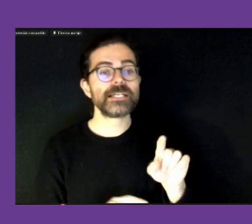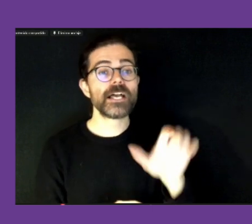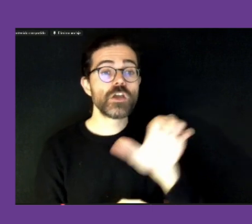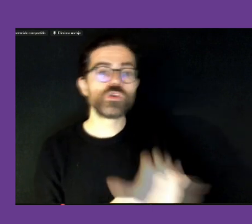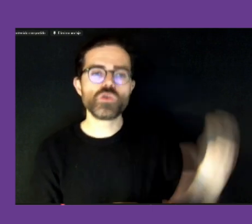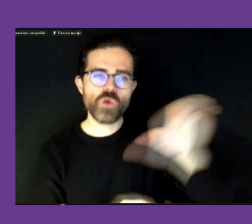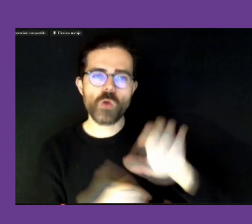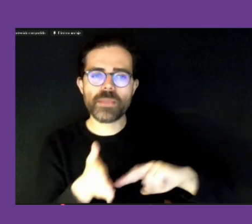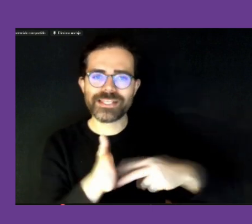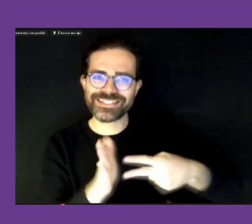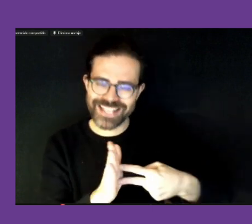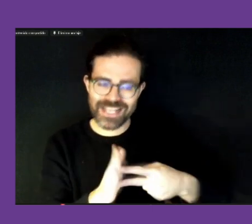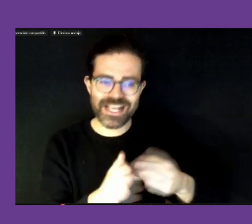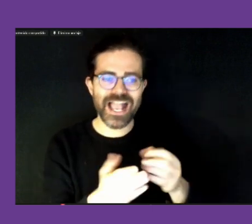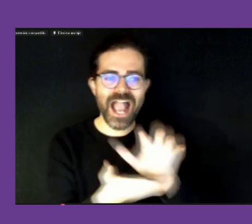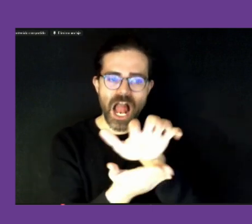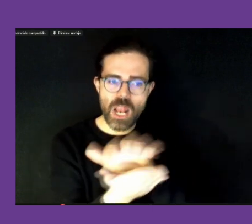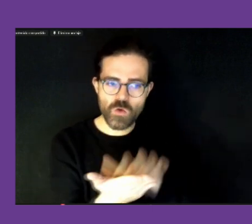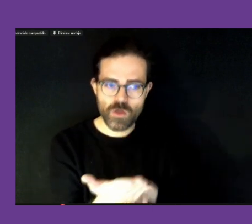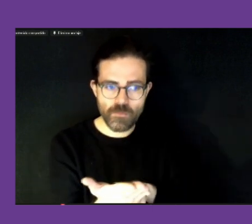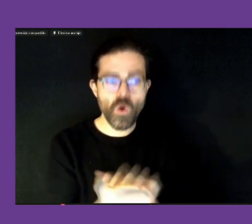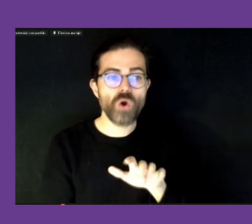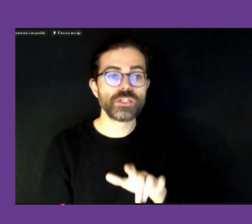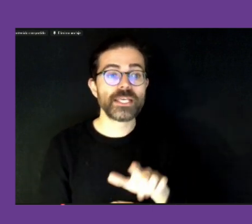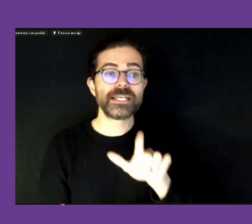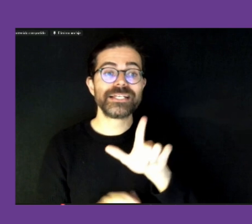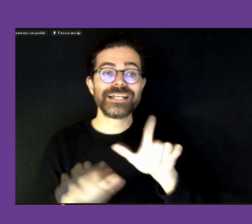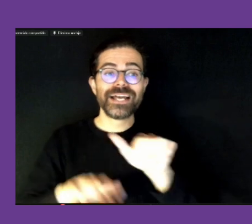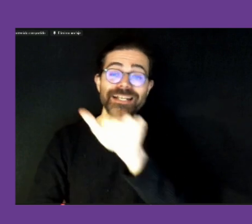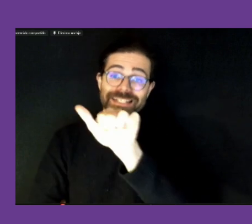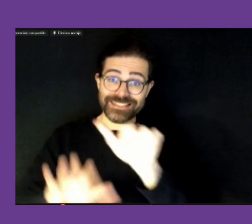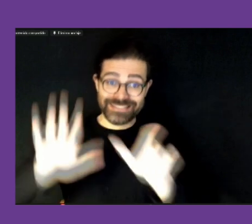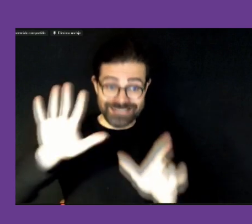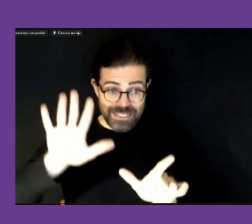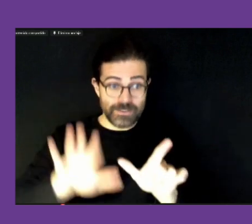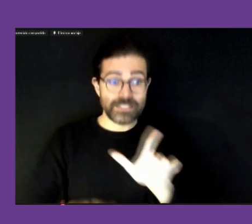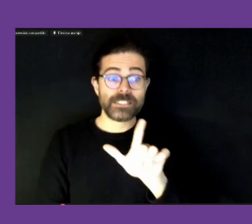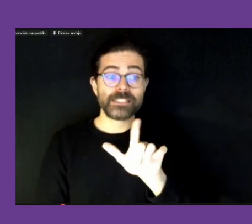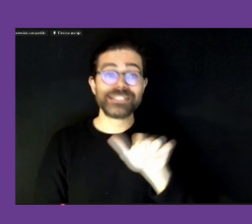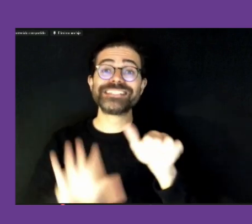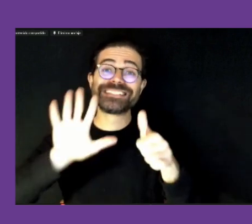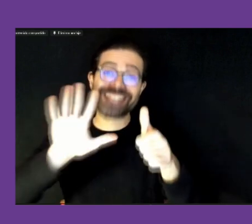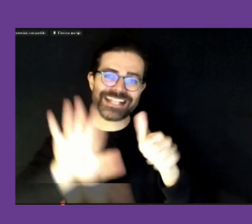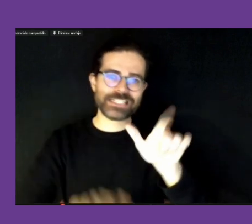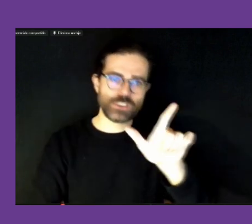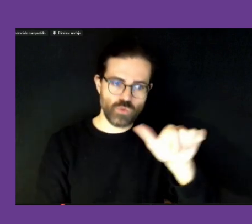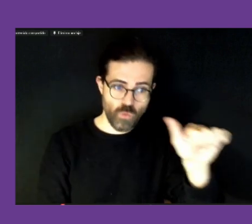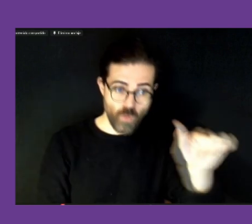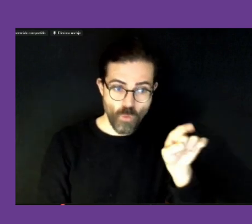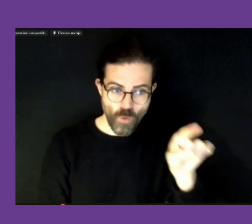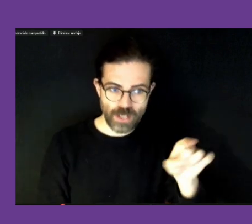17621, which provides some examples of how to fulfill it. And right now we have some other groups that are assessing if the current